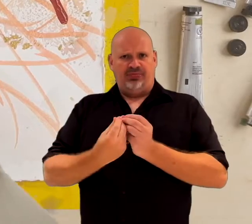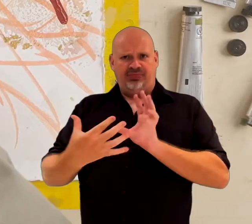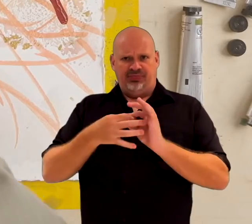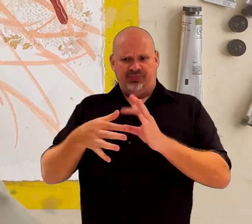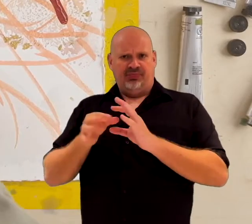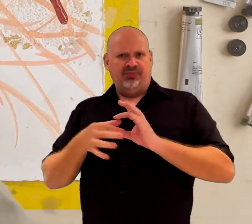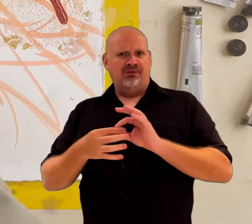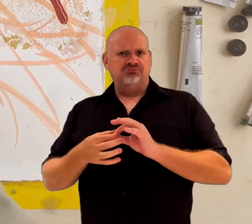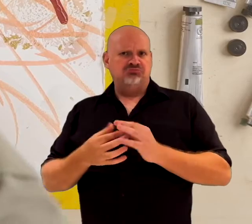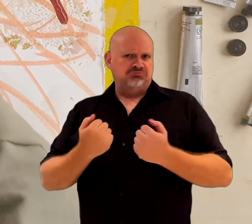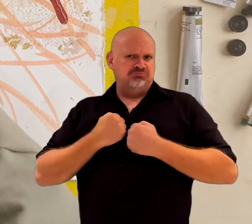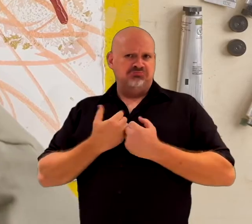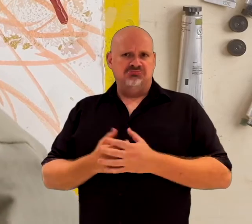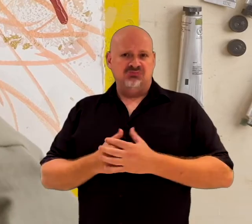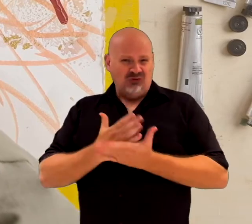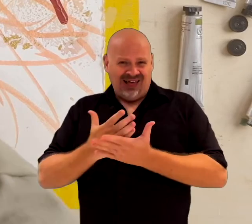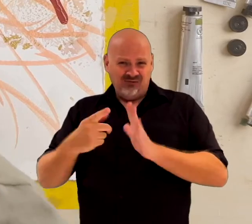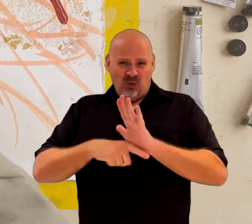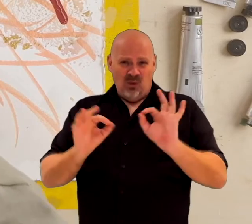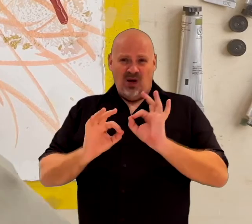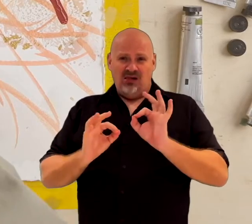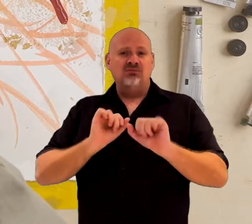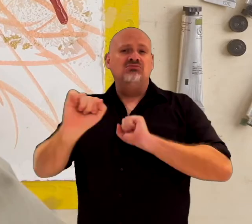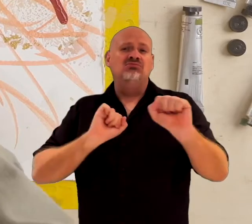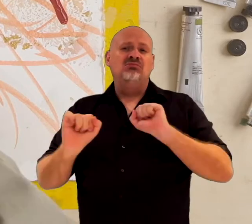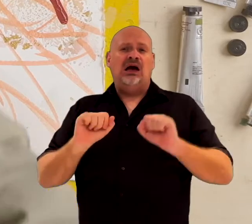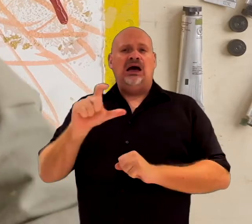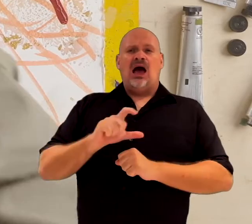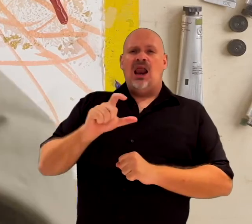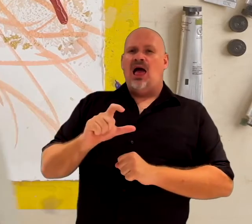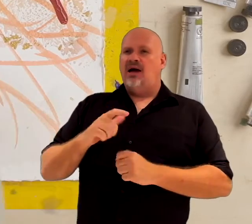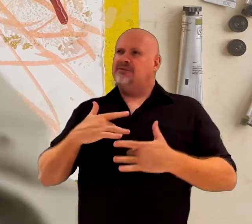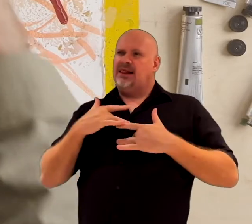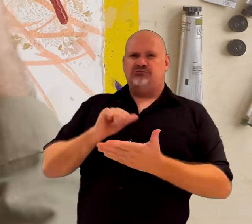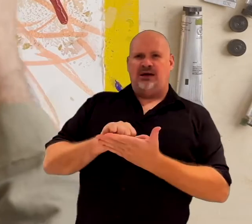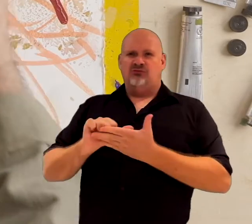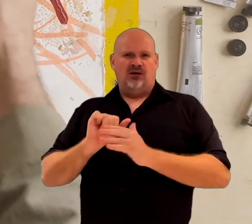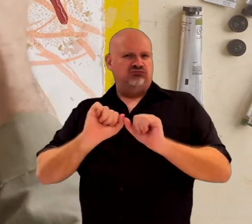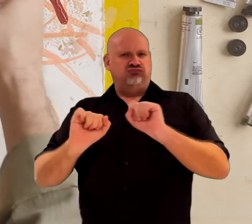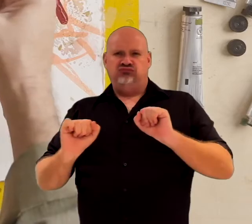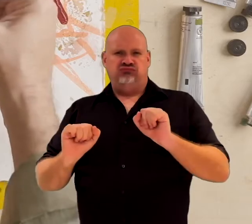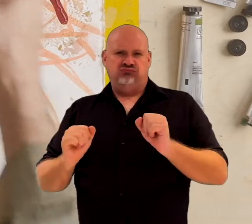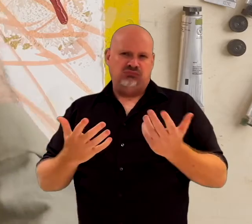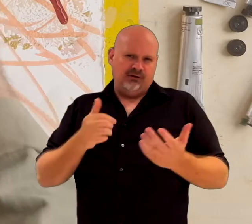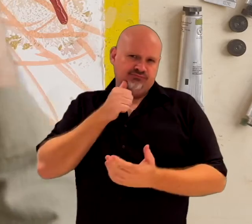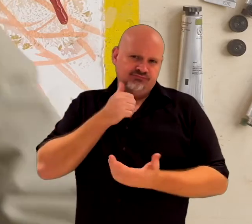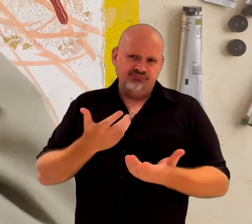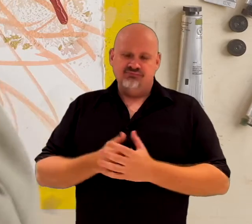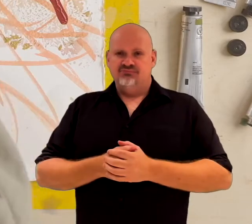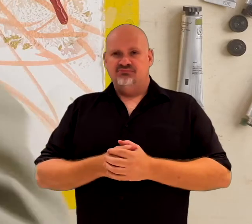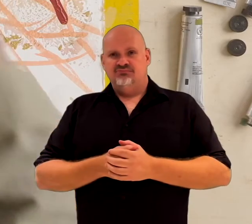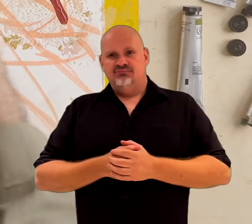used together. There's no rules really. So everyone has their own color sensibility, you know,